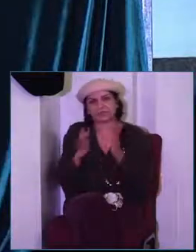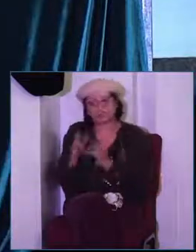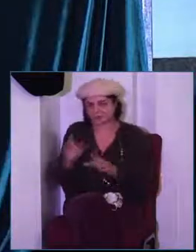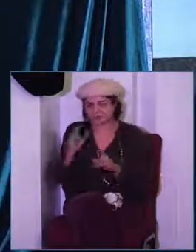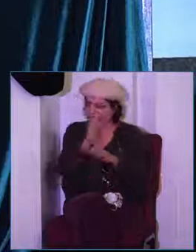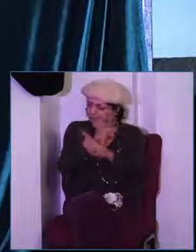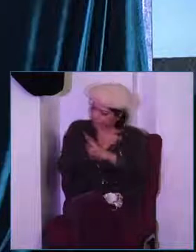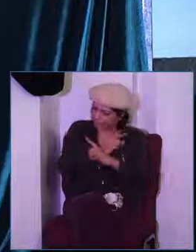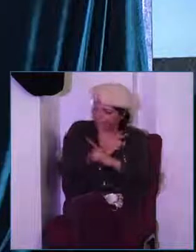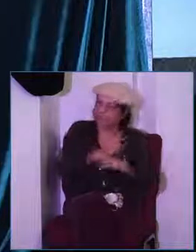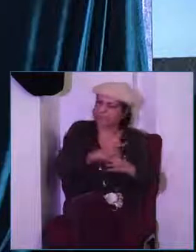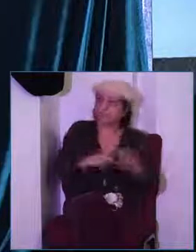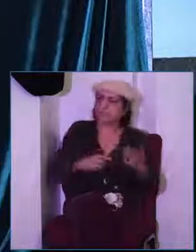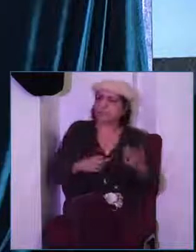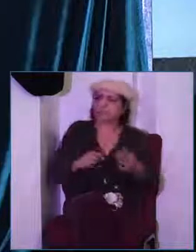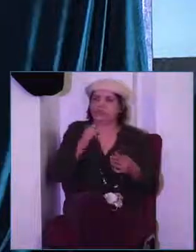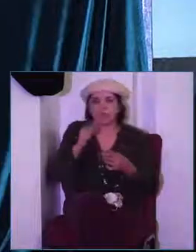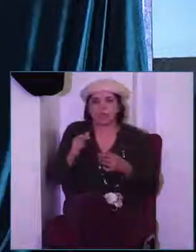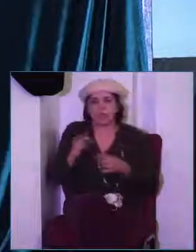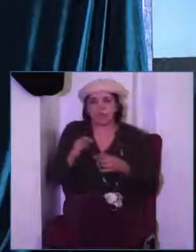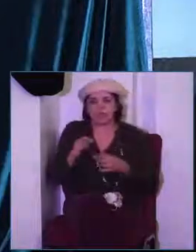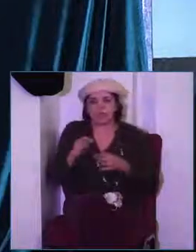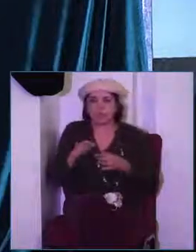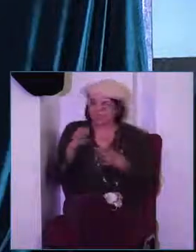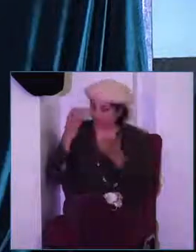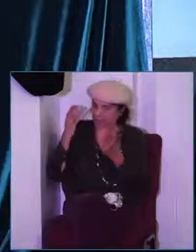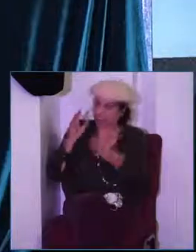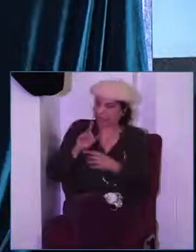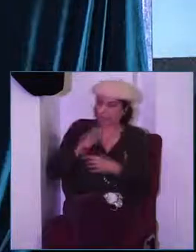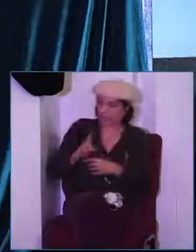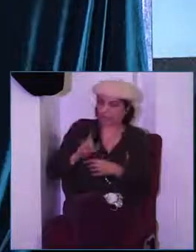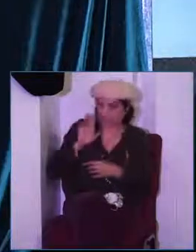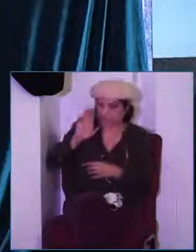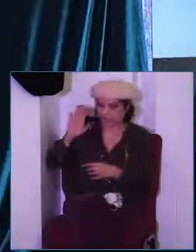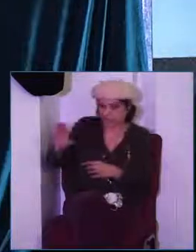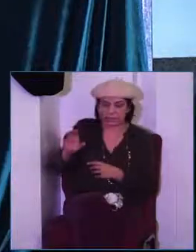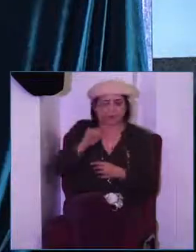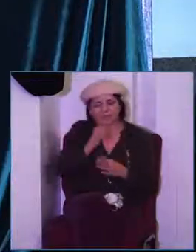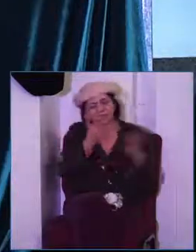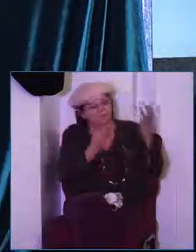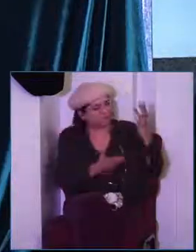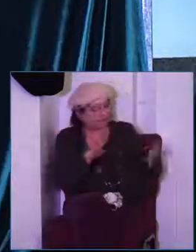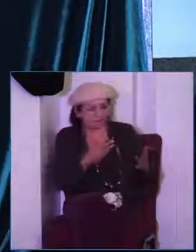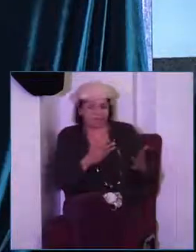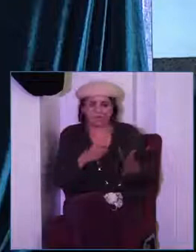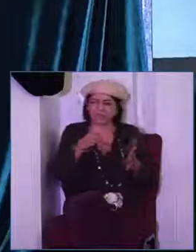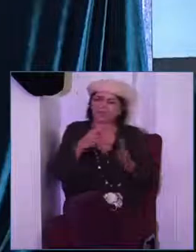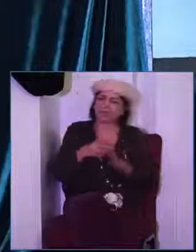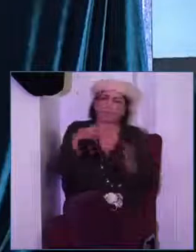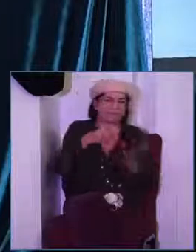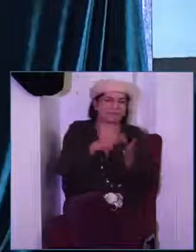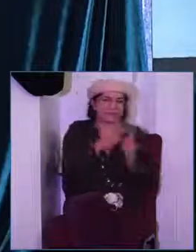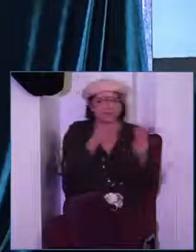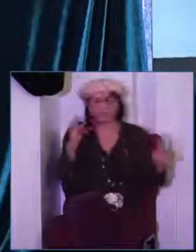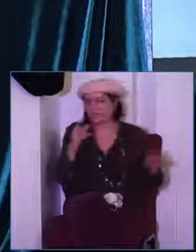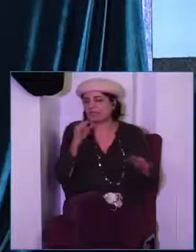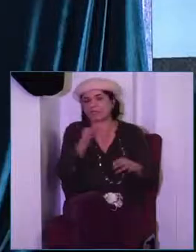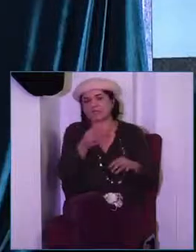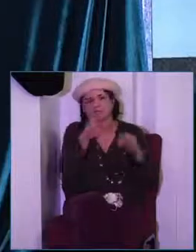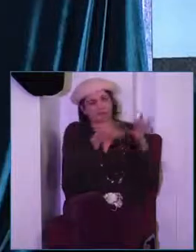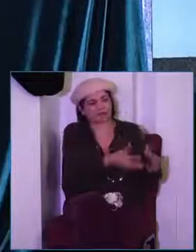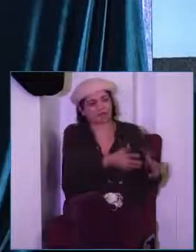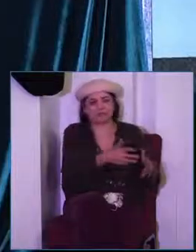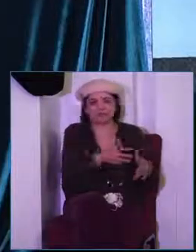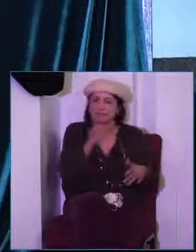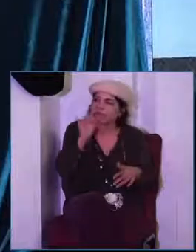yours, not it could be yours, not stand in line and you may get some if there's any left over, but that peace of